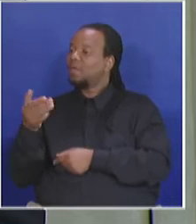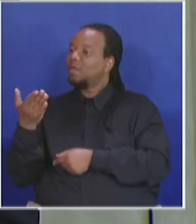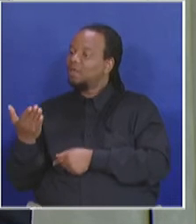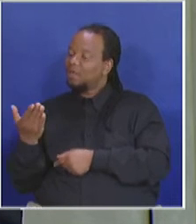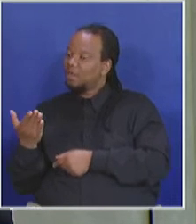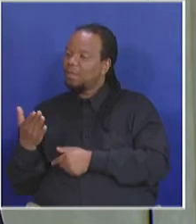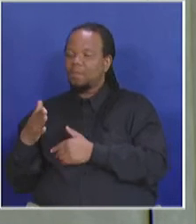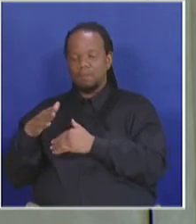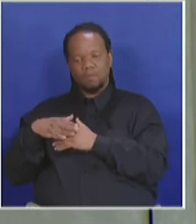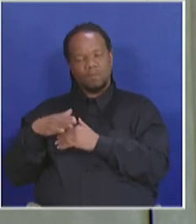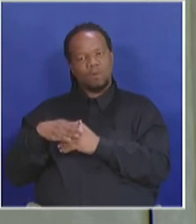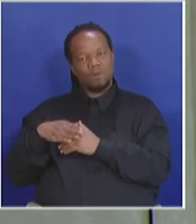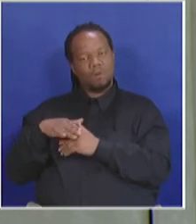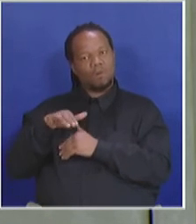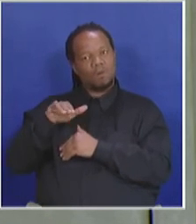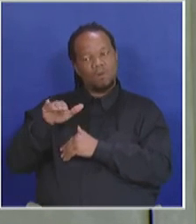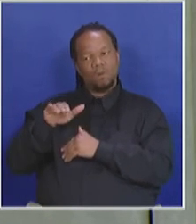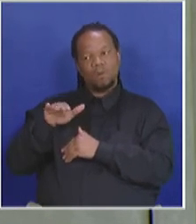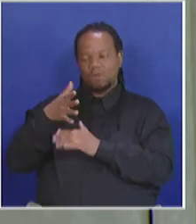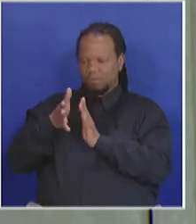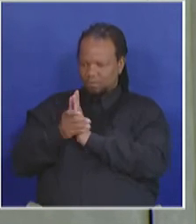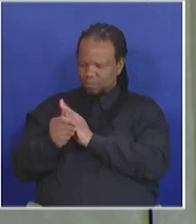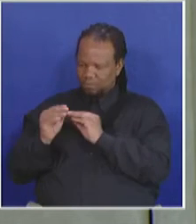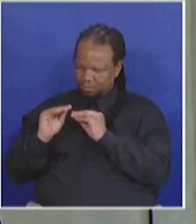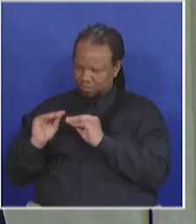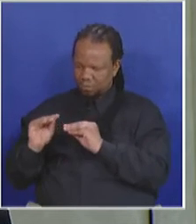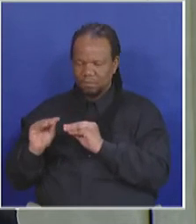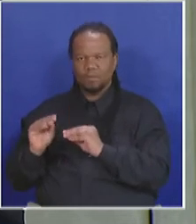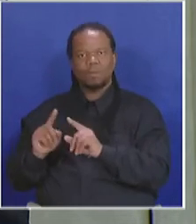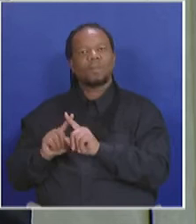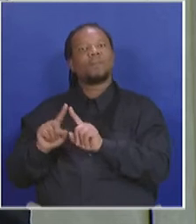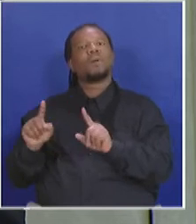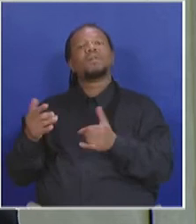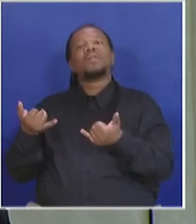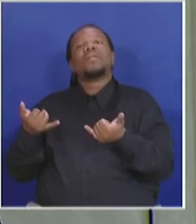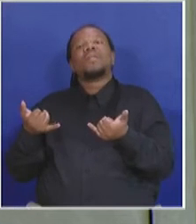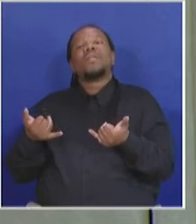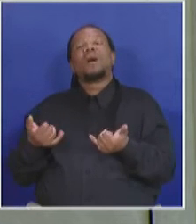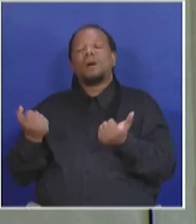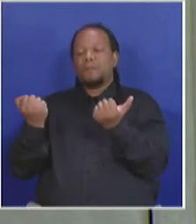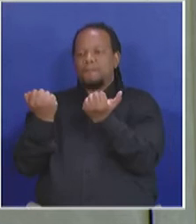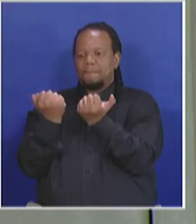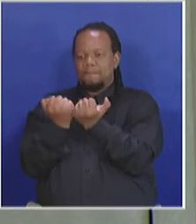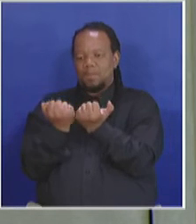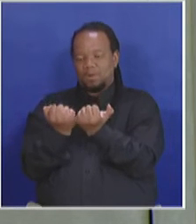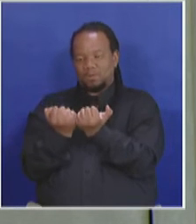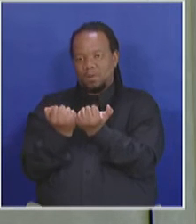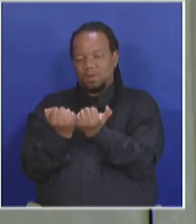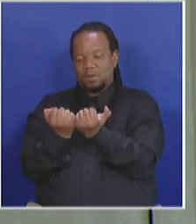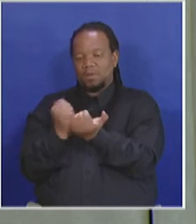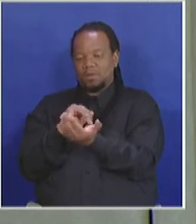investment. Our municipalities have created a mayoral bursary fund, which is in line of their